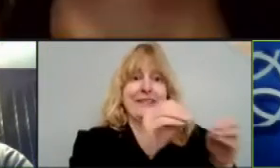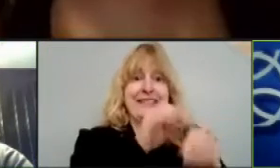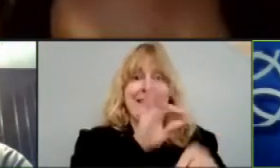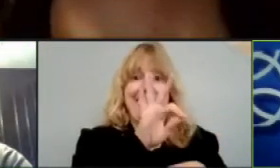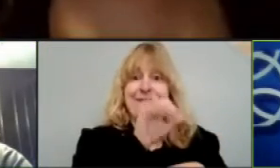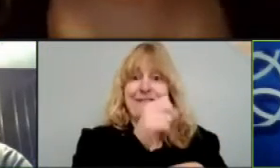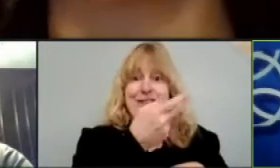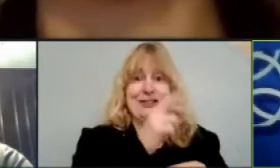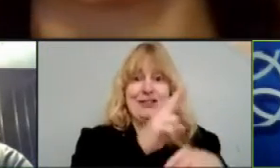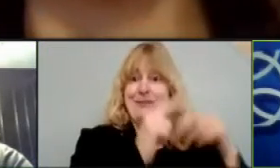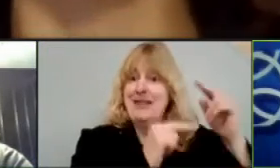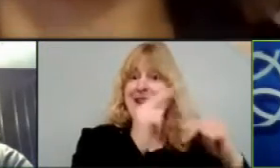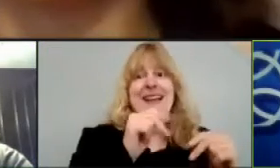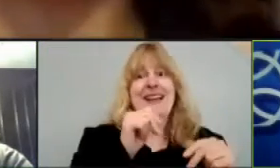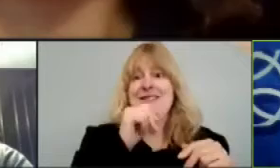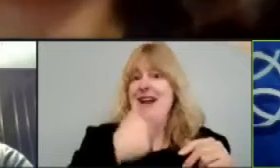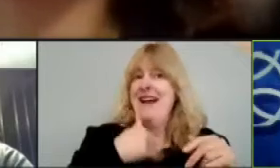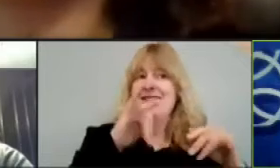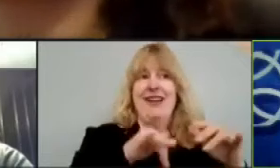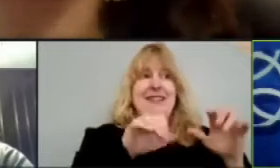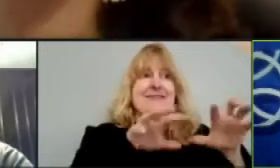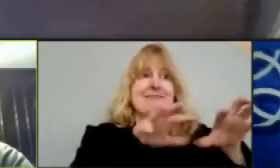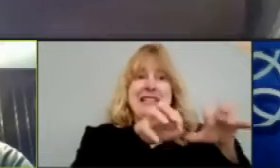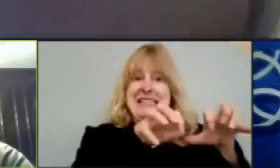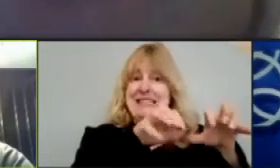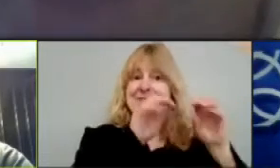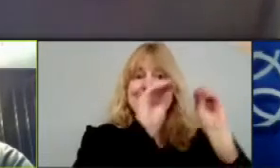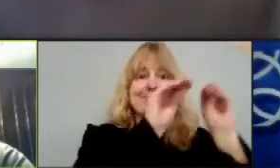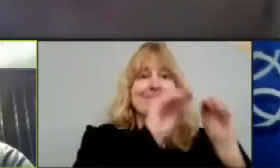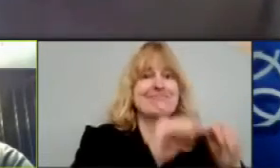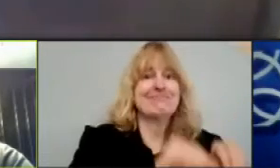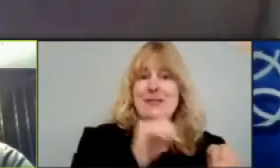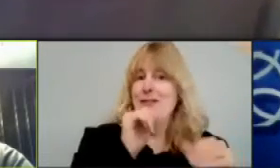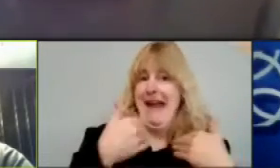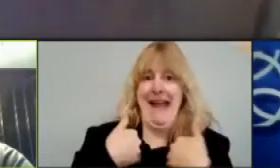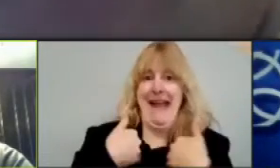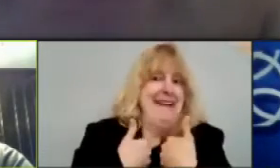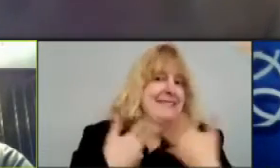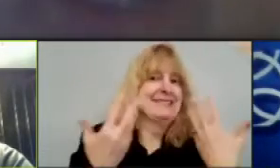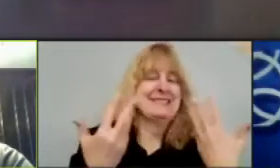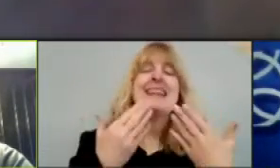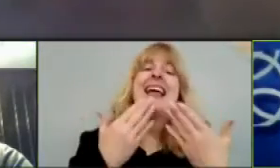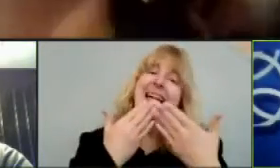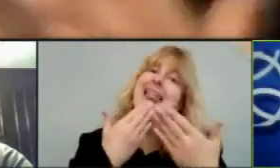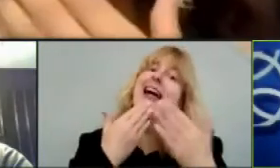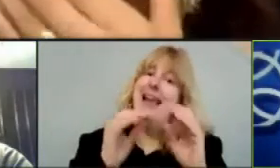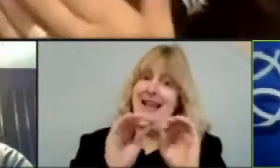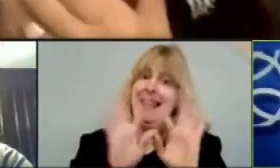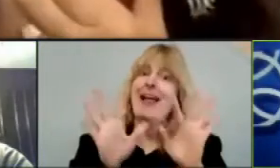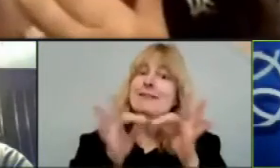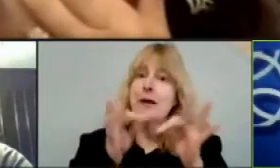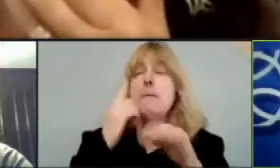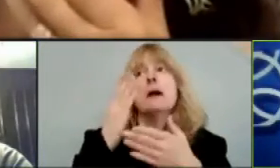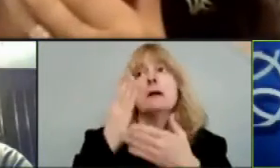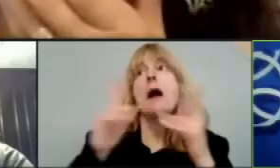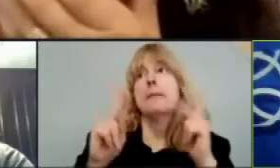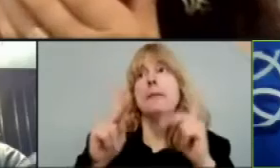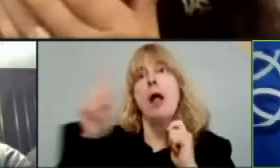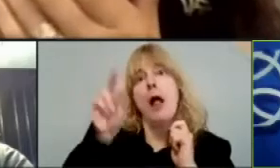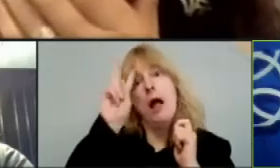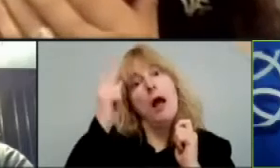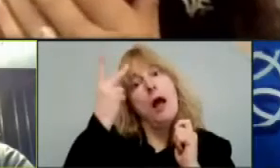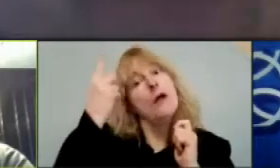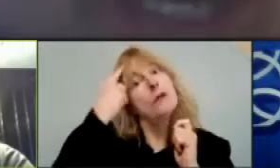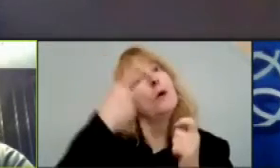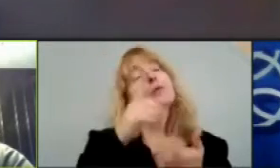have those cold freezers, do you? Yeah, okay. Not here. But thank you for clarifying that, because But there can be people who are misinformed. Oh yeah, no, we